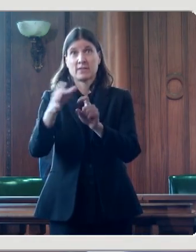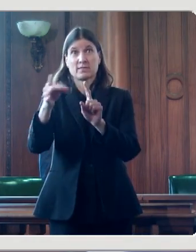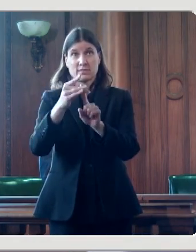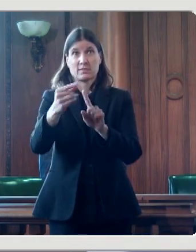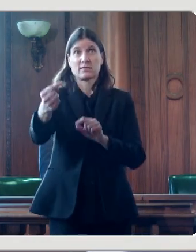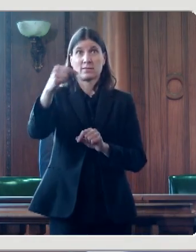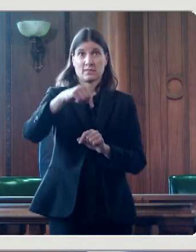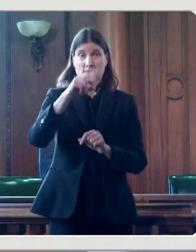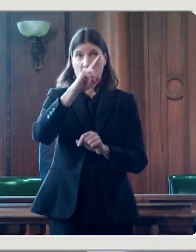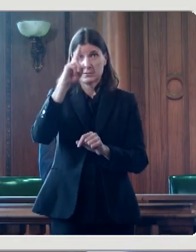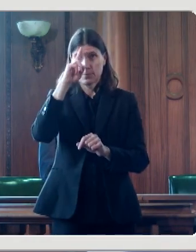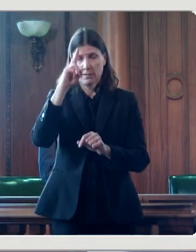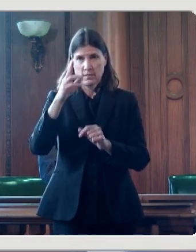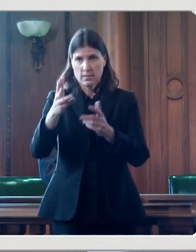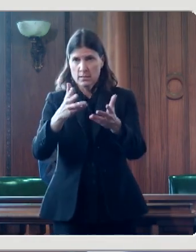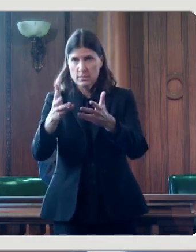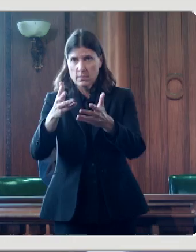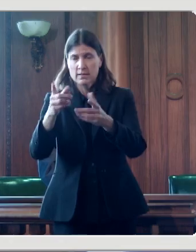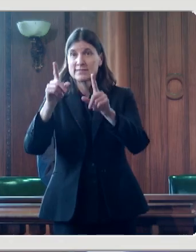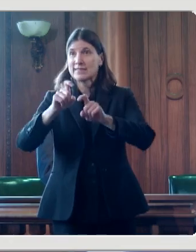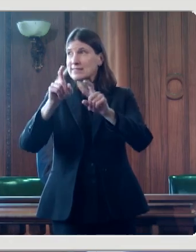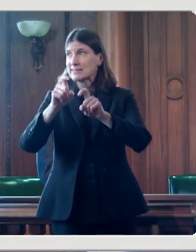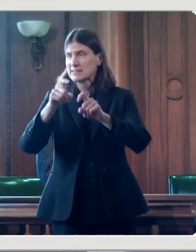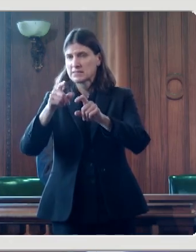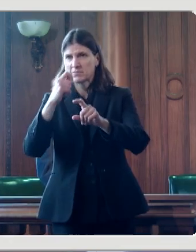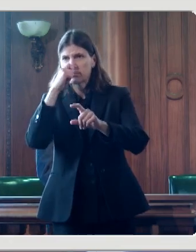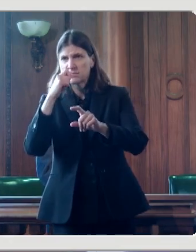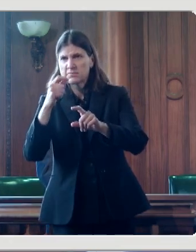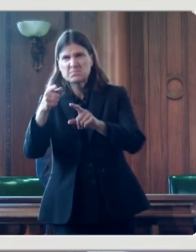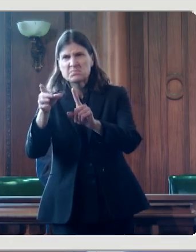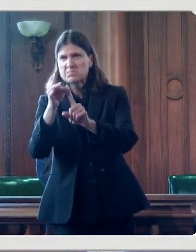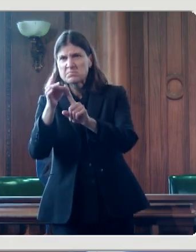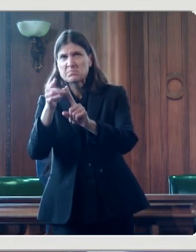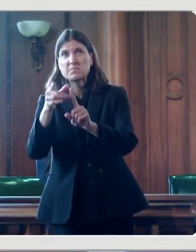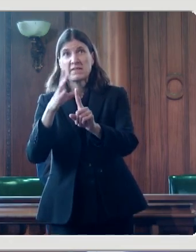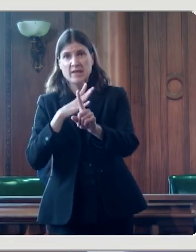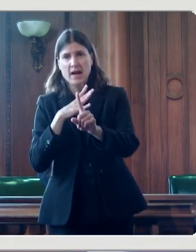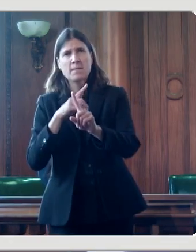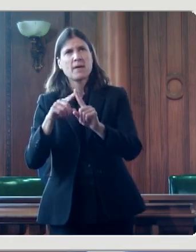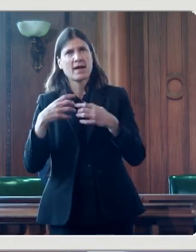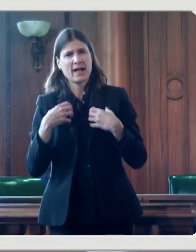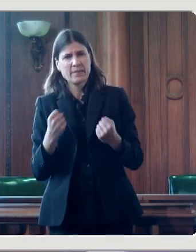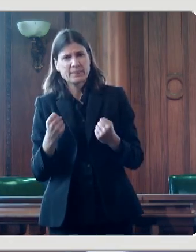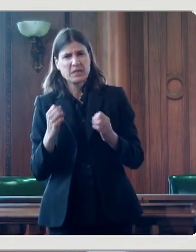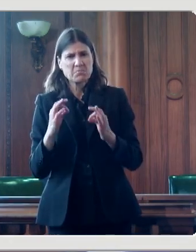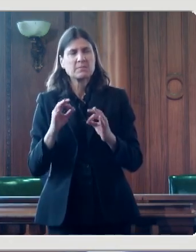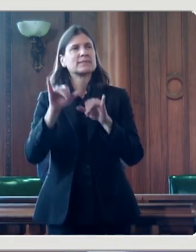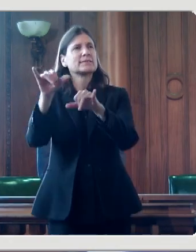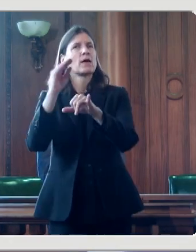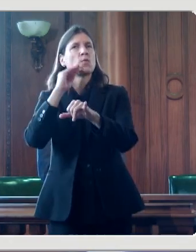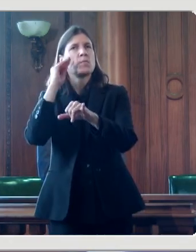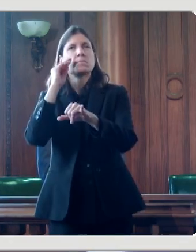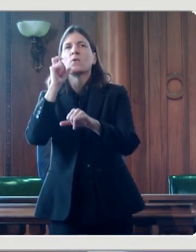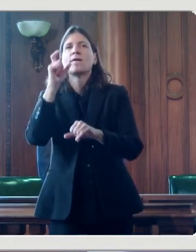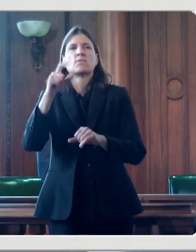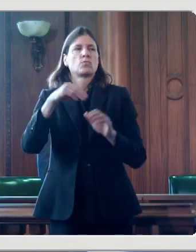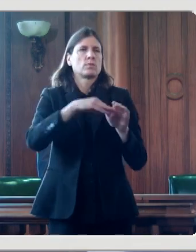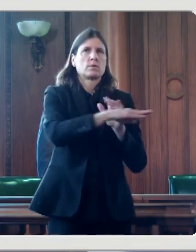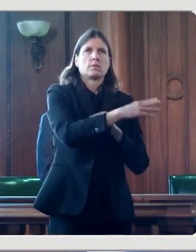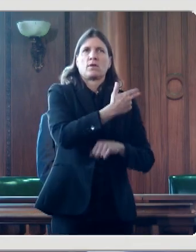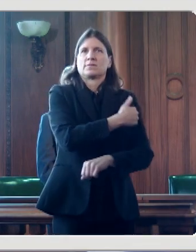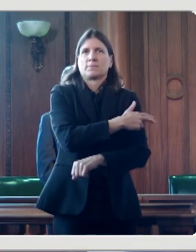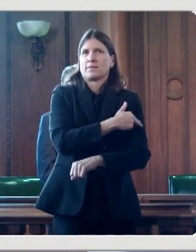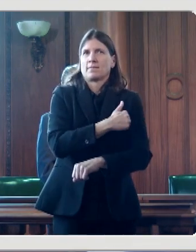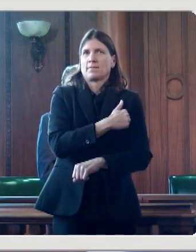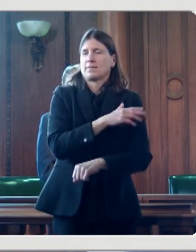still several weeks out. Some of those are still lagging indicators. The first thing that we worry about and we look for is increasing test